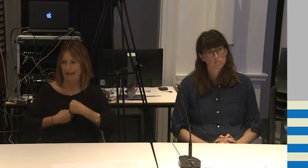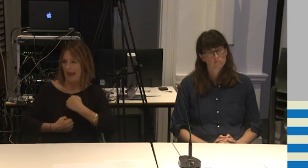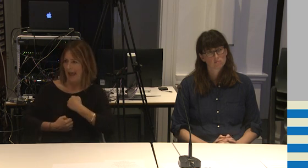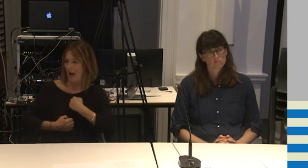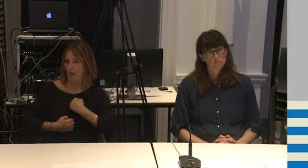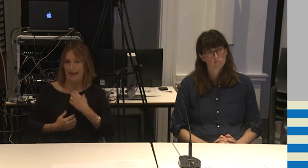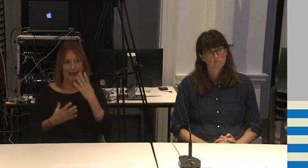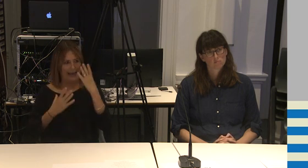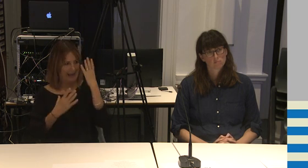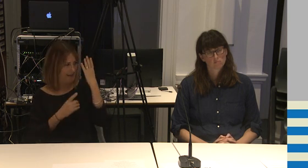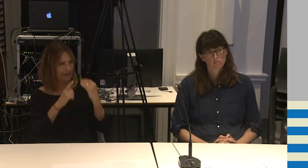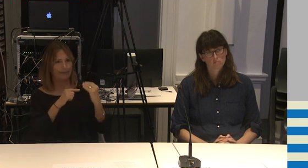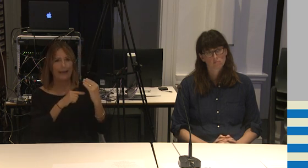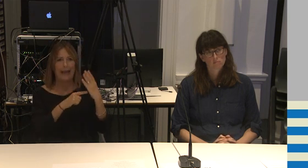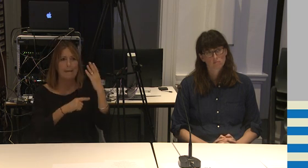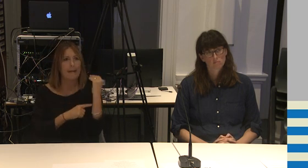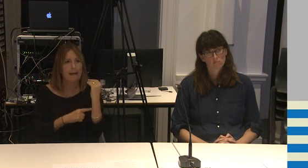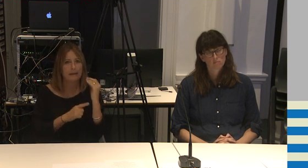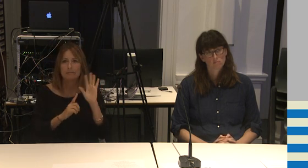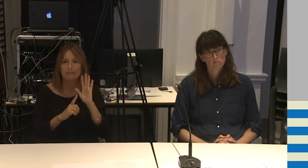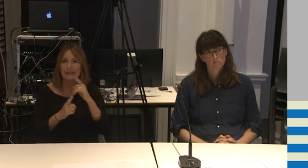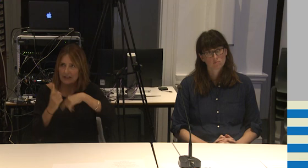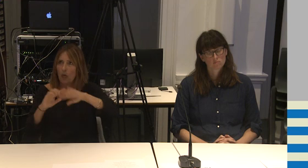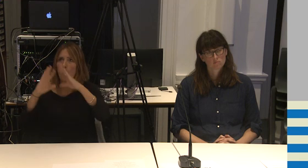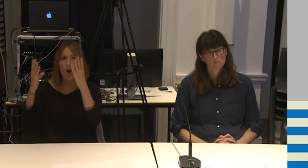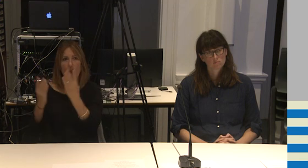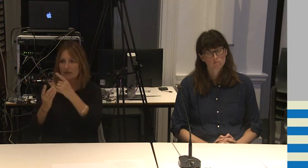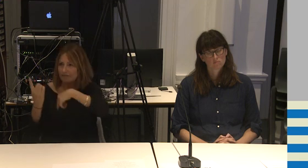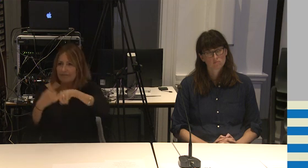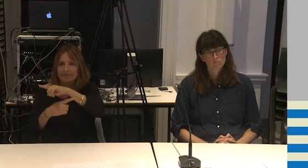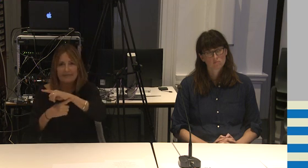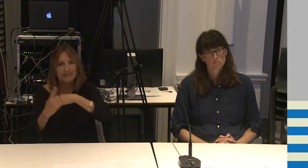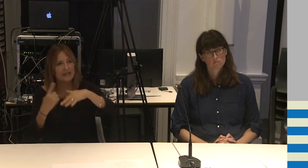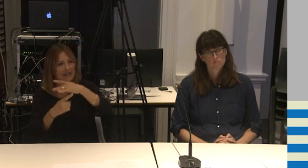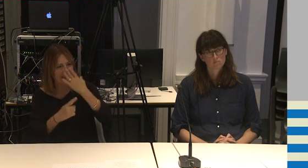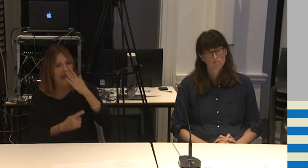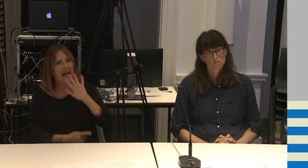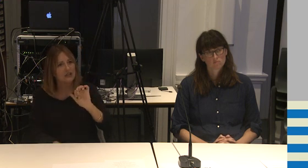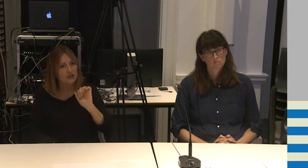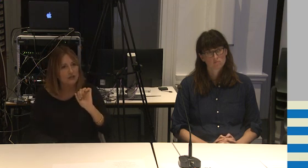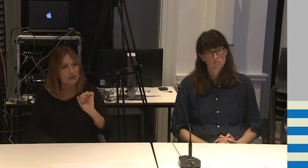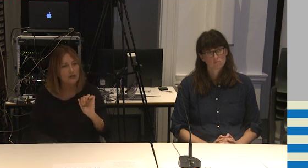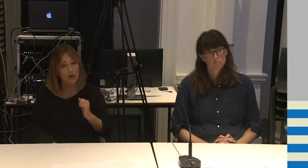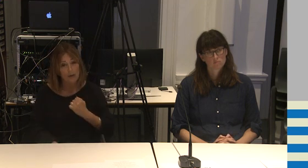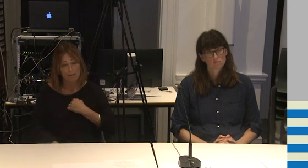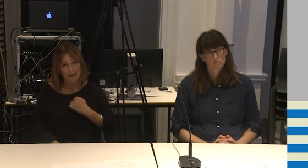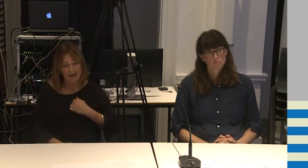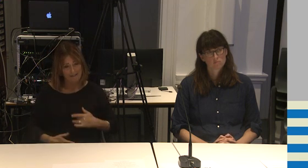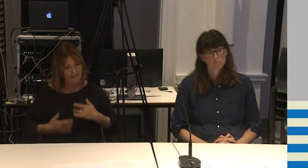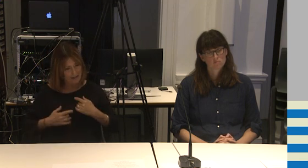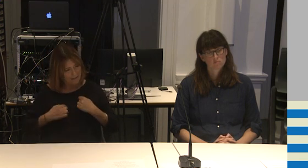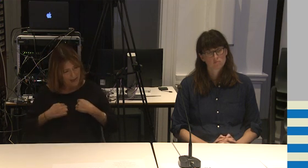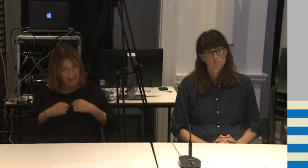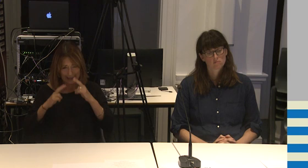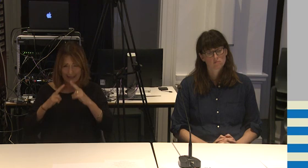impairment that makes us disabled. It's the world around us and other people's attitudes. And for me, I saw architecture as a way that I can make a really big